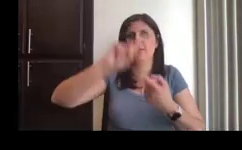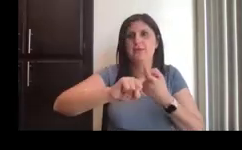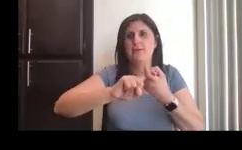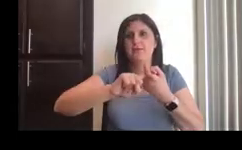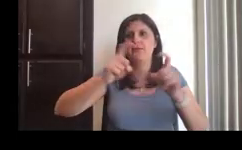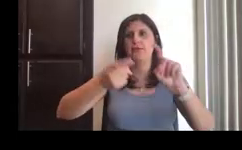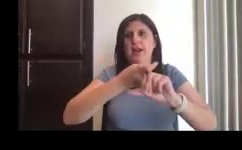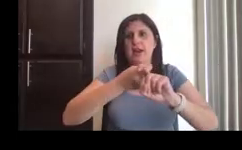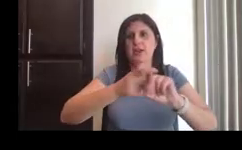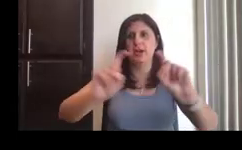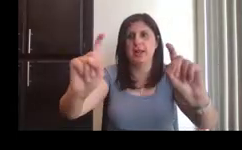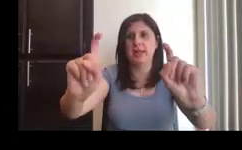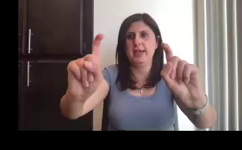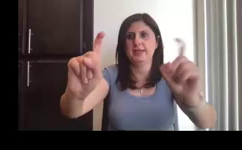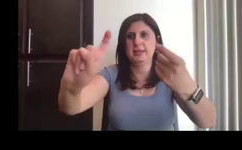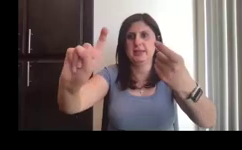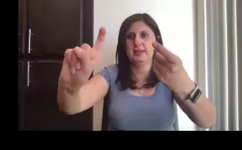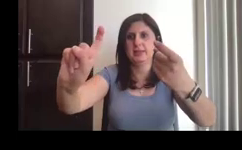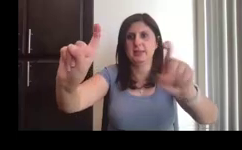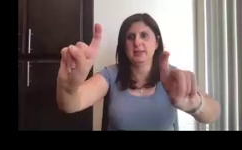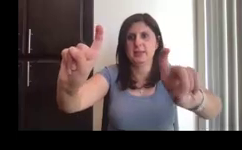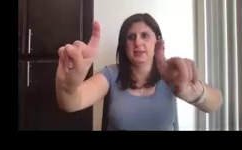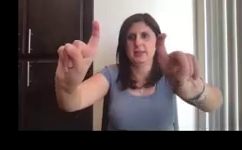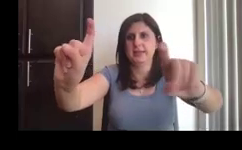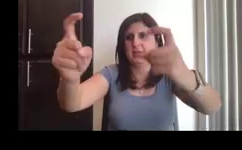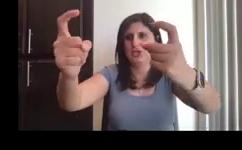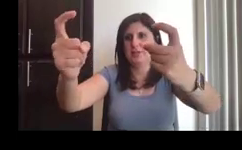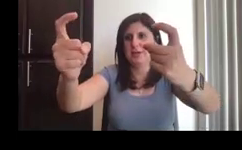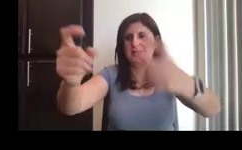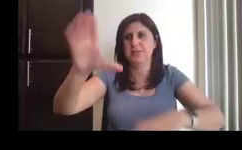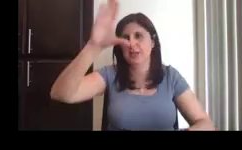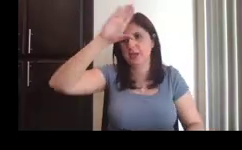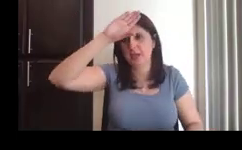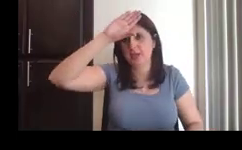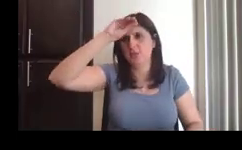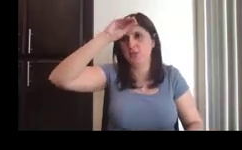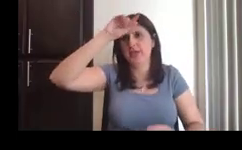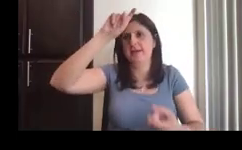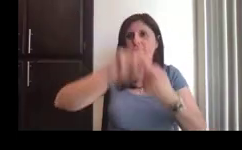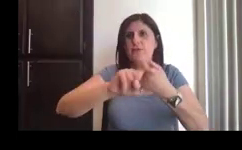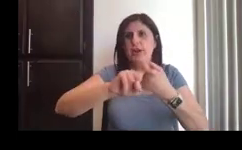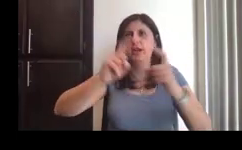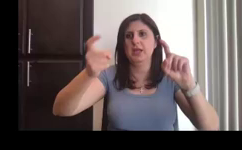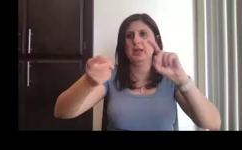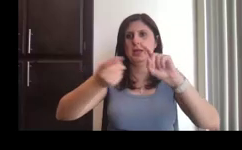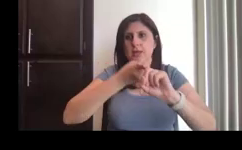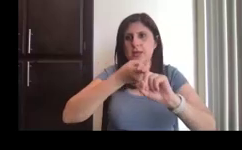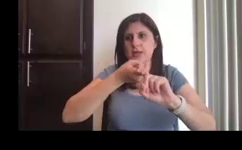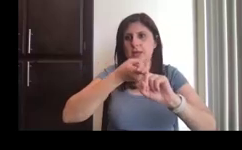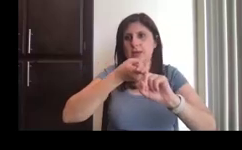Boy, friend. They're kind of like X's. X hand shape. Boy,